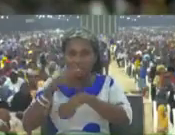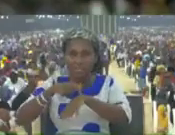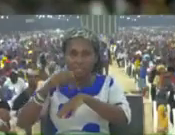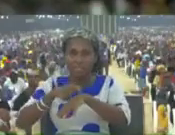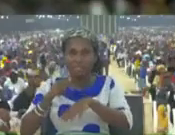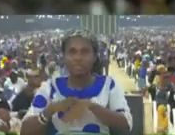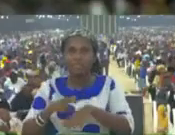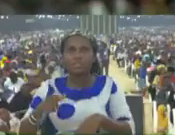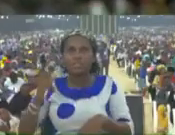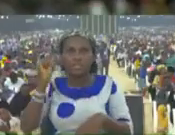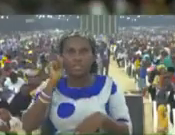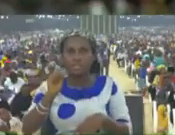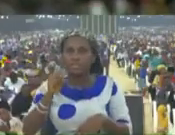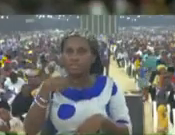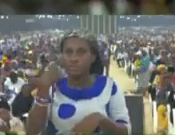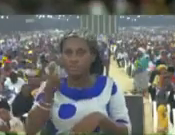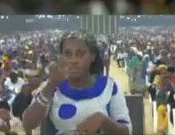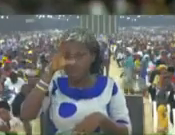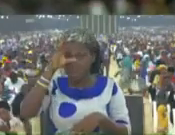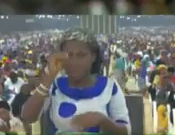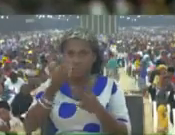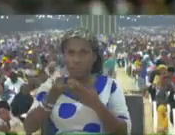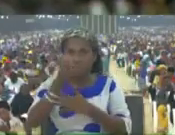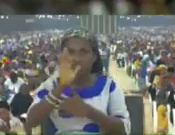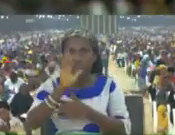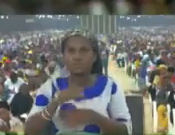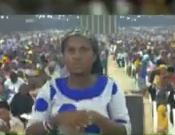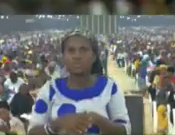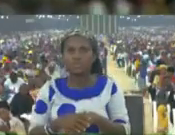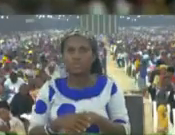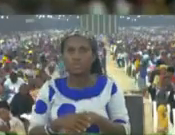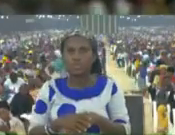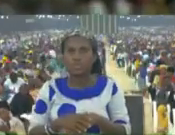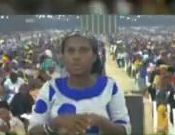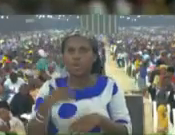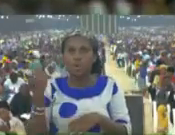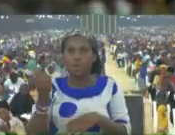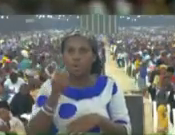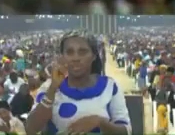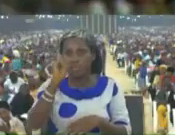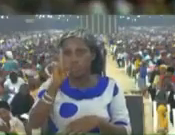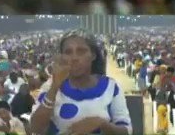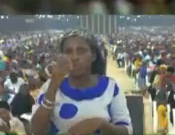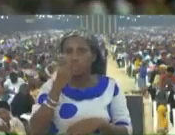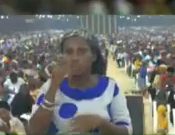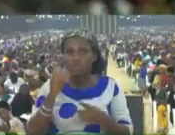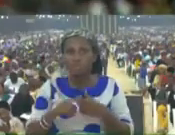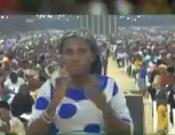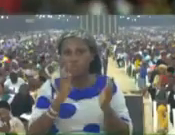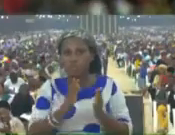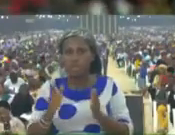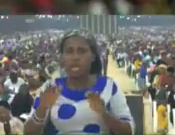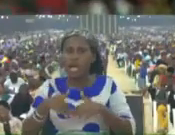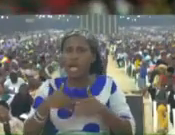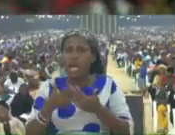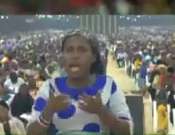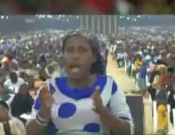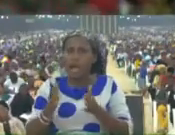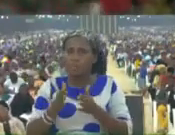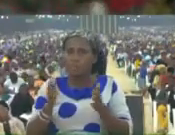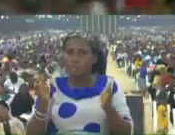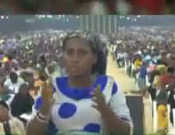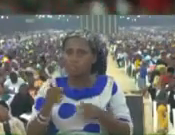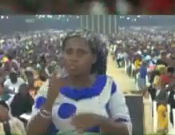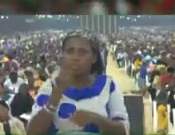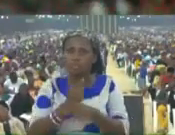She said to the man of God, only one meal to prepare. How big is the meal? Two